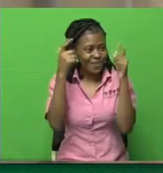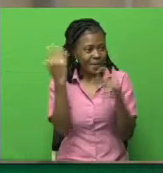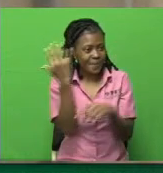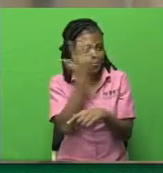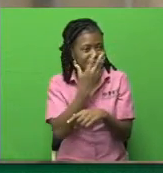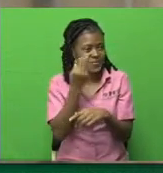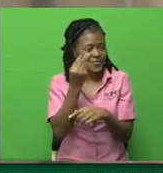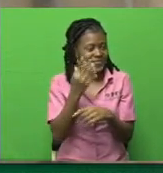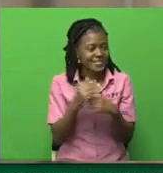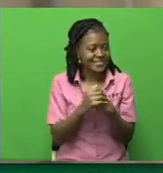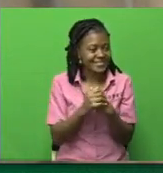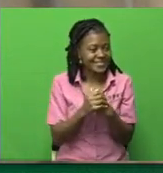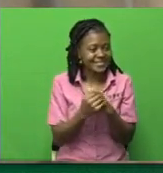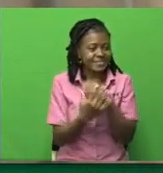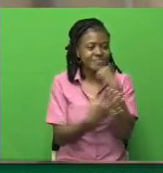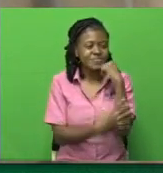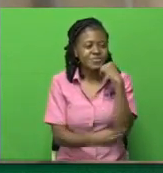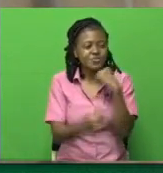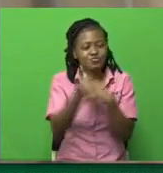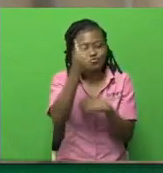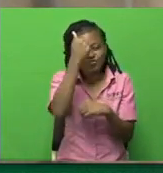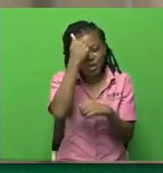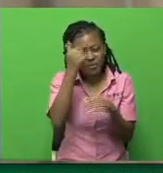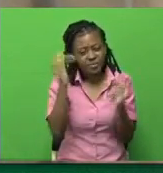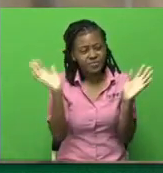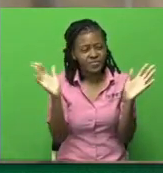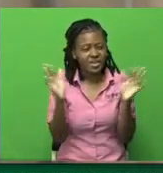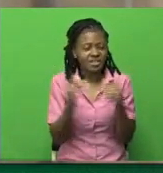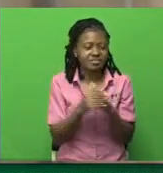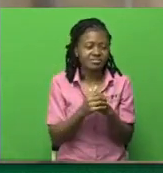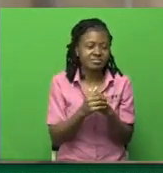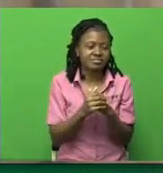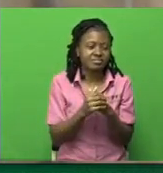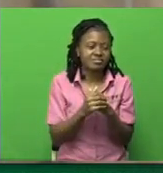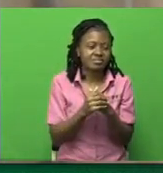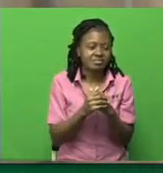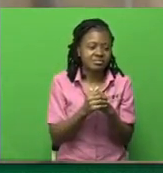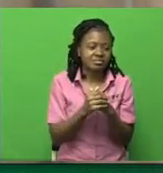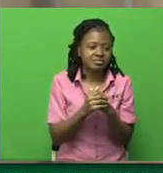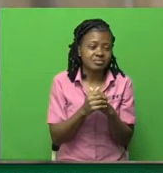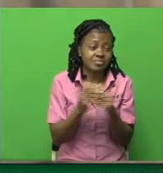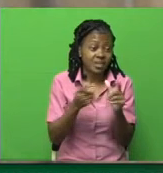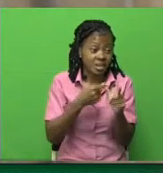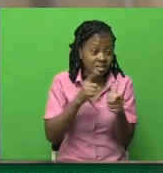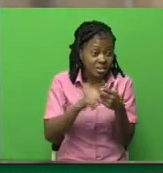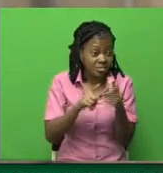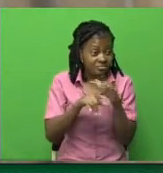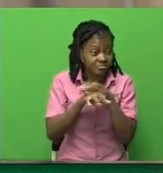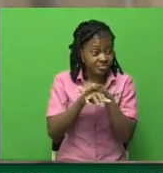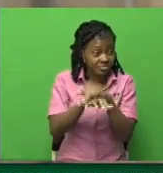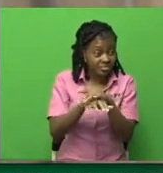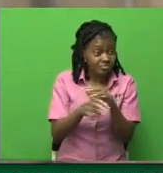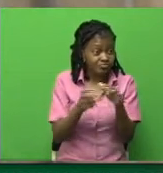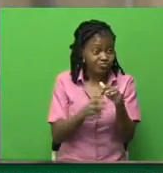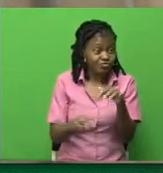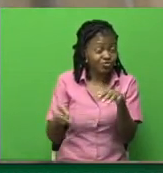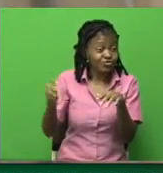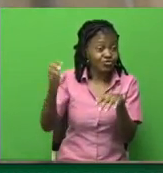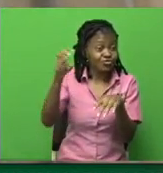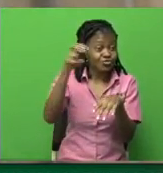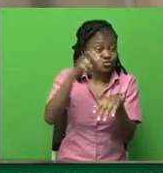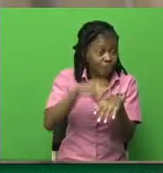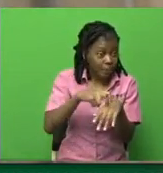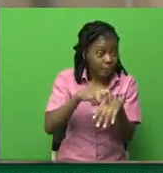foolish thing at last up jumped the cunning spider and fiercely held